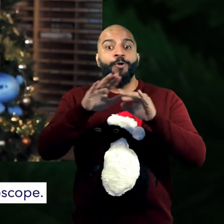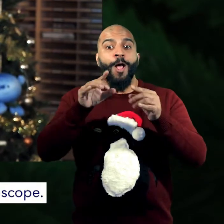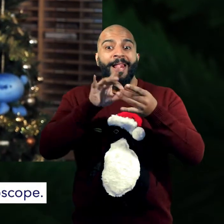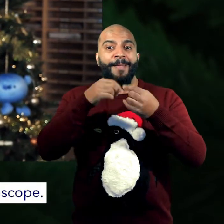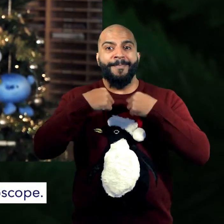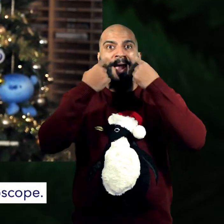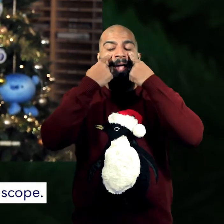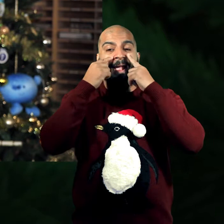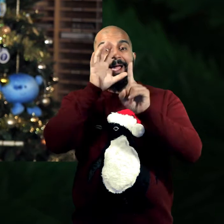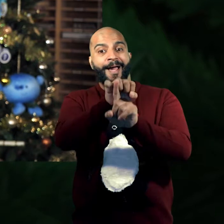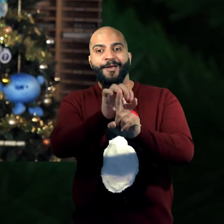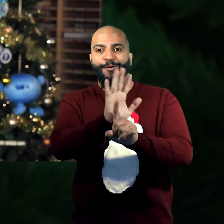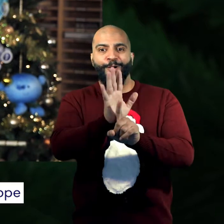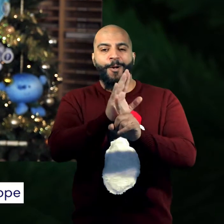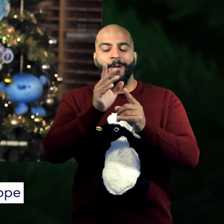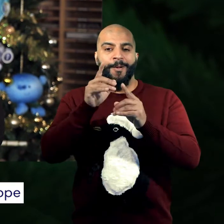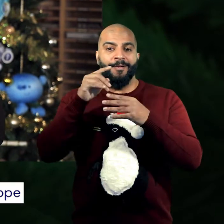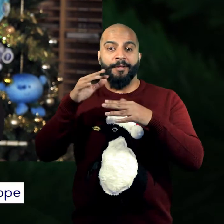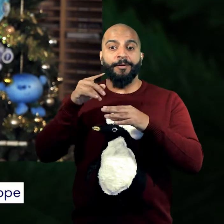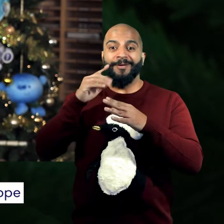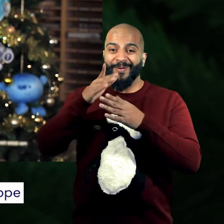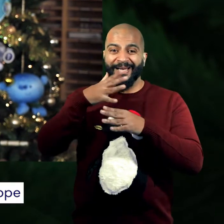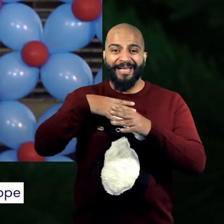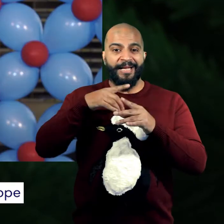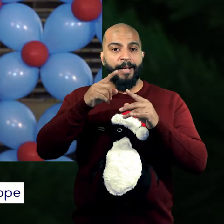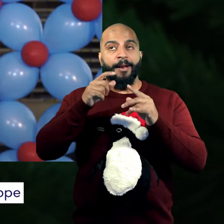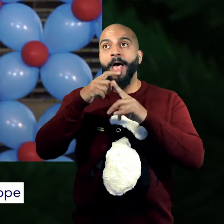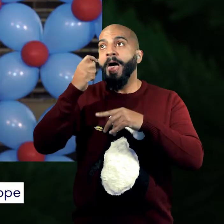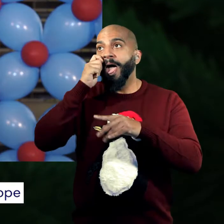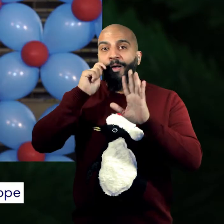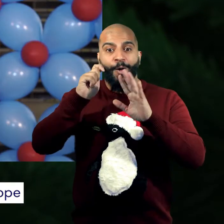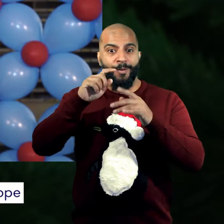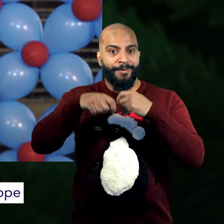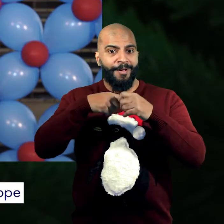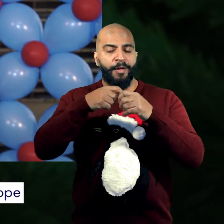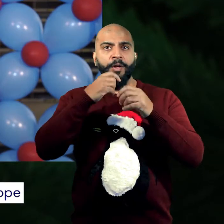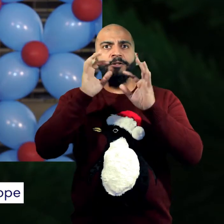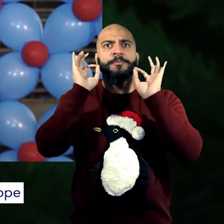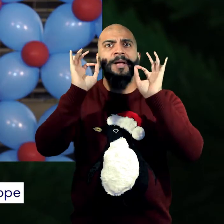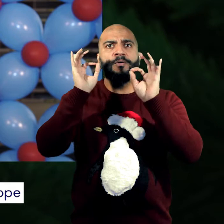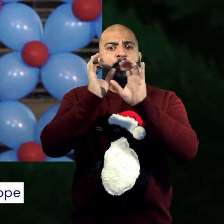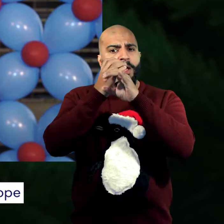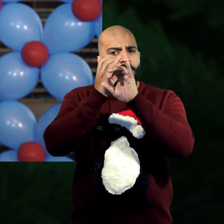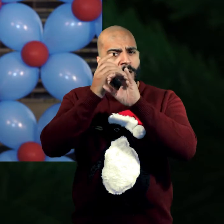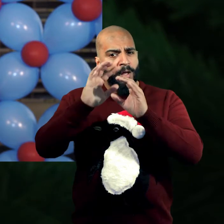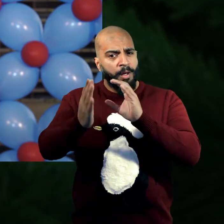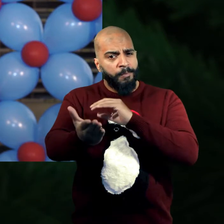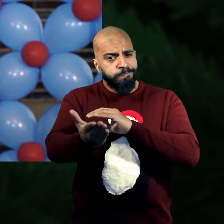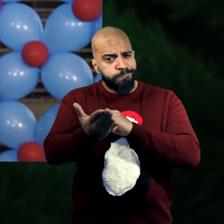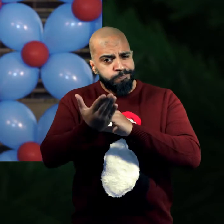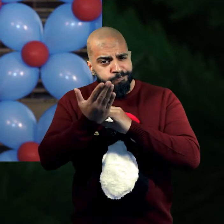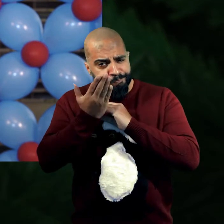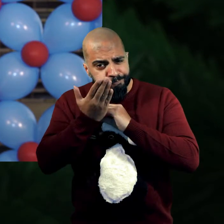eyes or a normal microscope, but we can see them using a special microscope called an electron microscope,